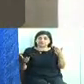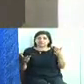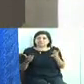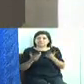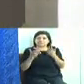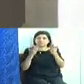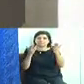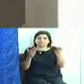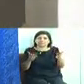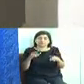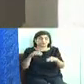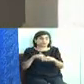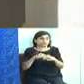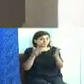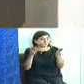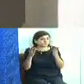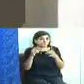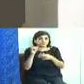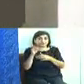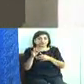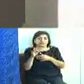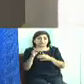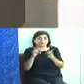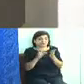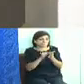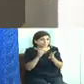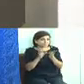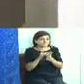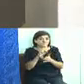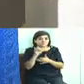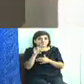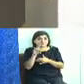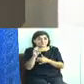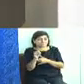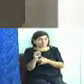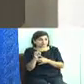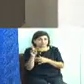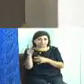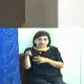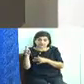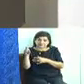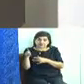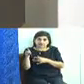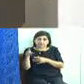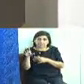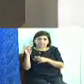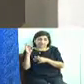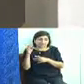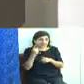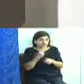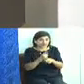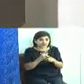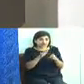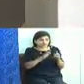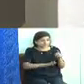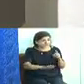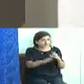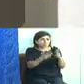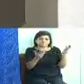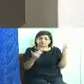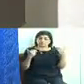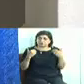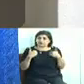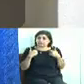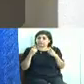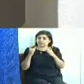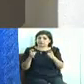offer in the service of the gospel, seeds that are needed to find the right ground. Maybe you've had gifts all along